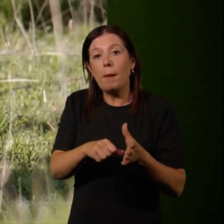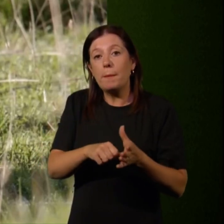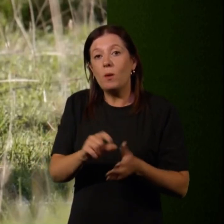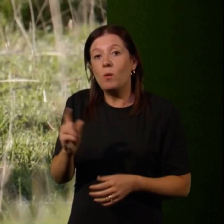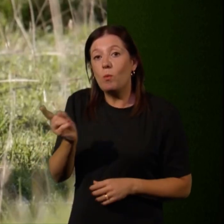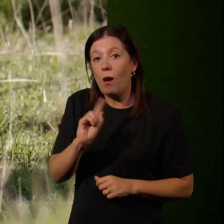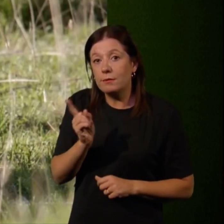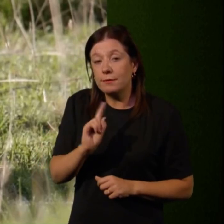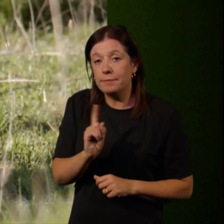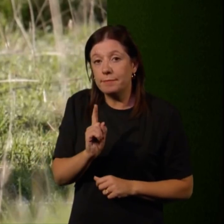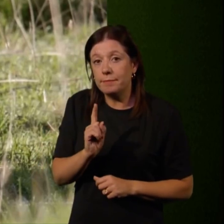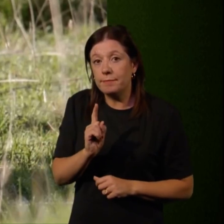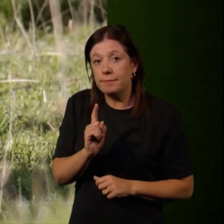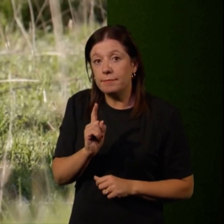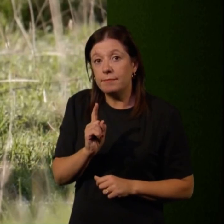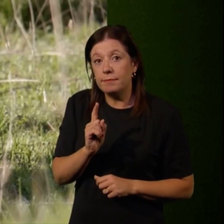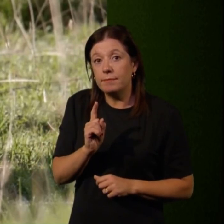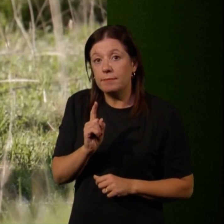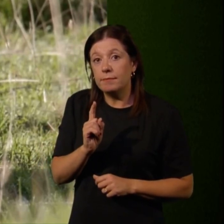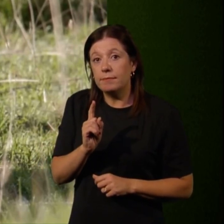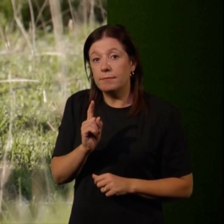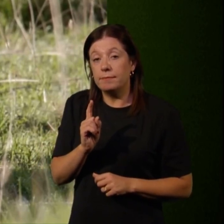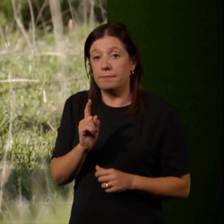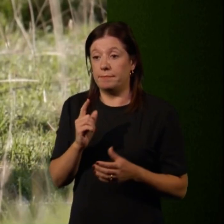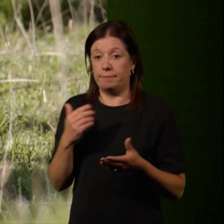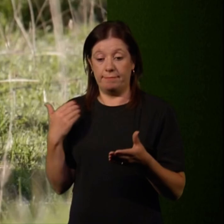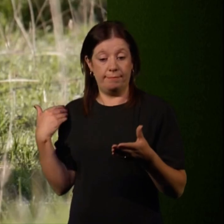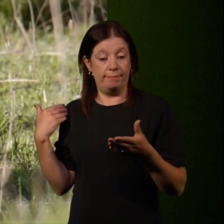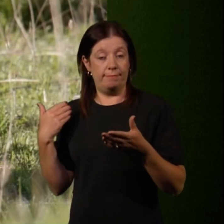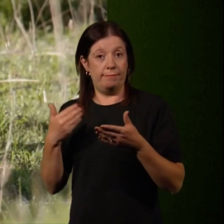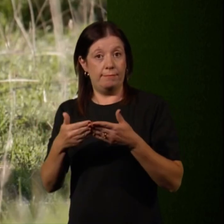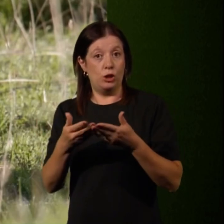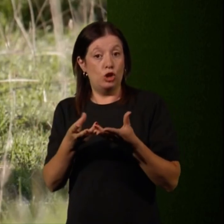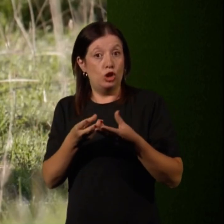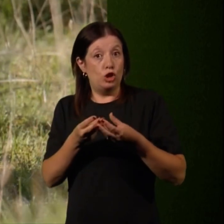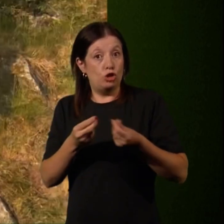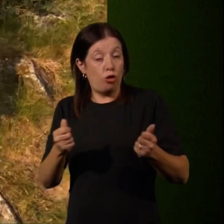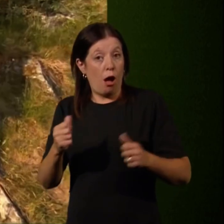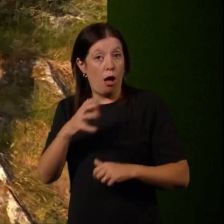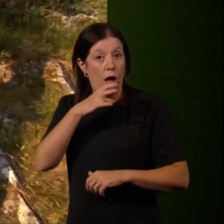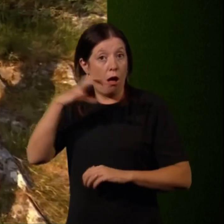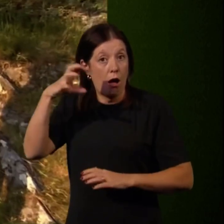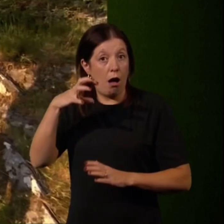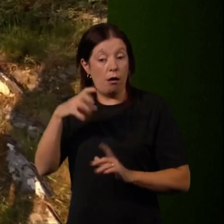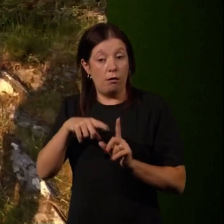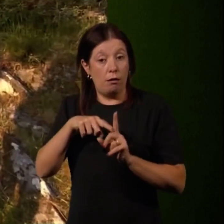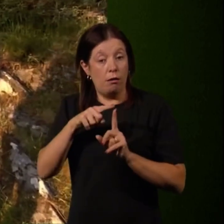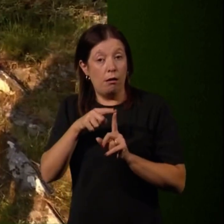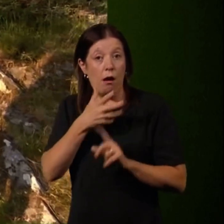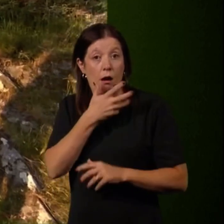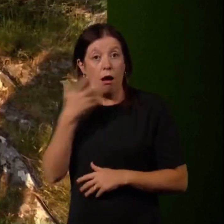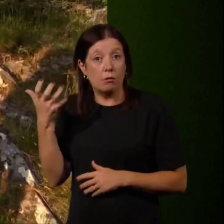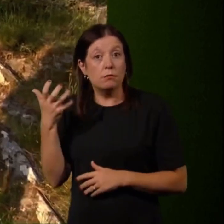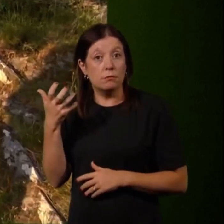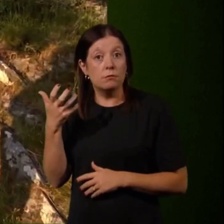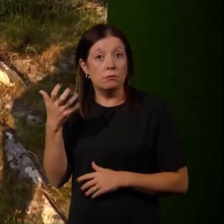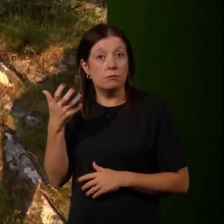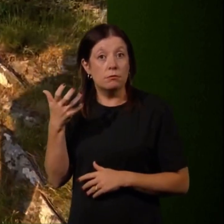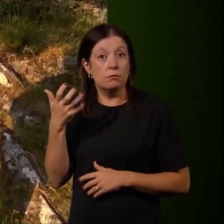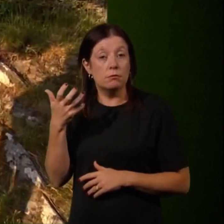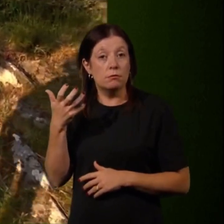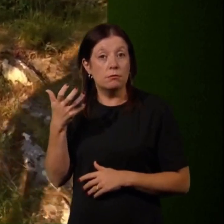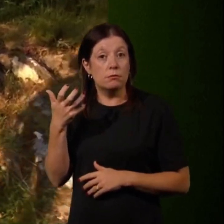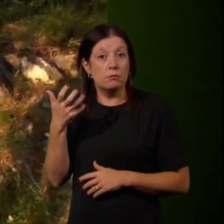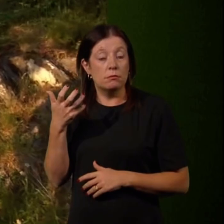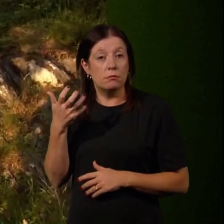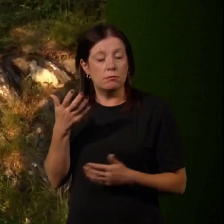what we're seeing at the moment. When the going is tough, as it has been quite recently, we have had this long dry spell. It's not actually been